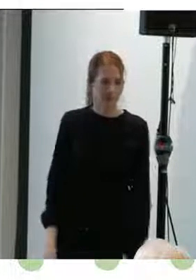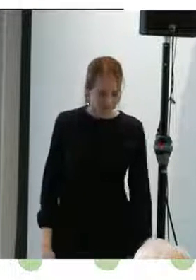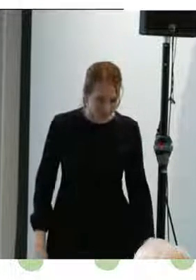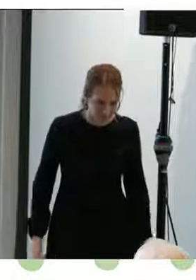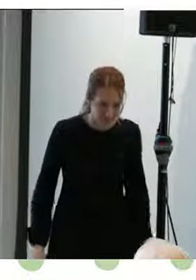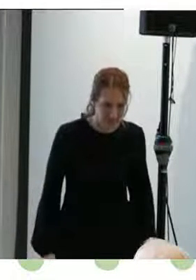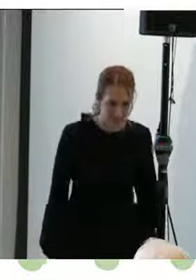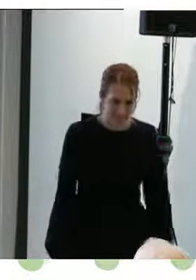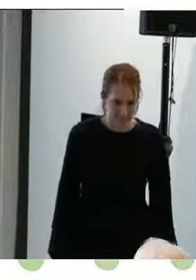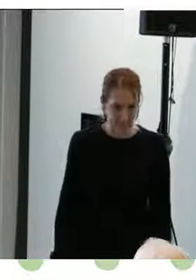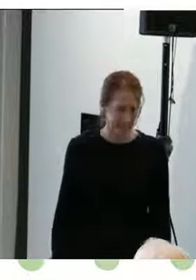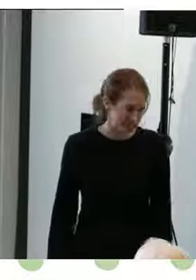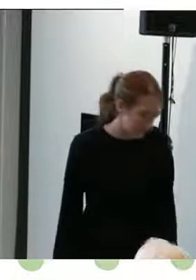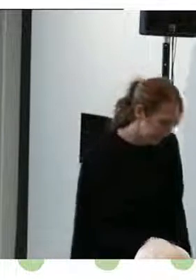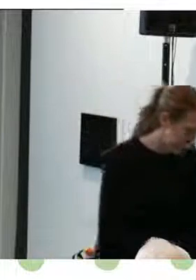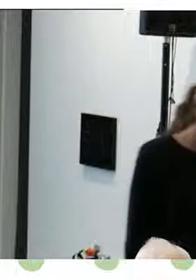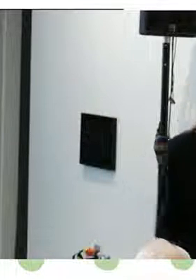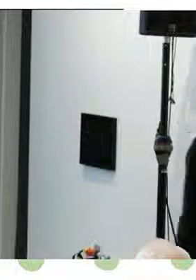So